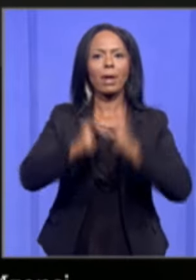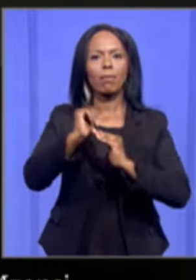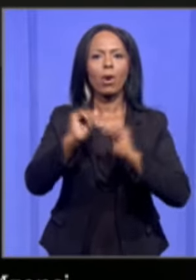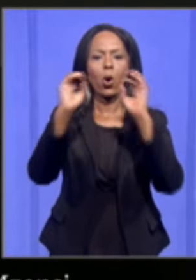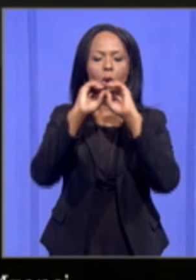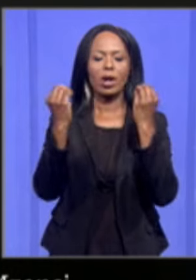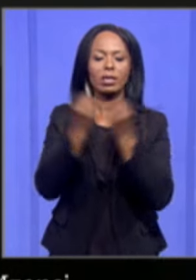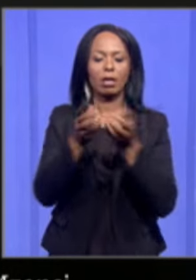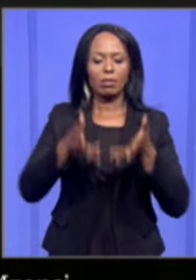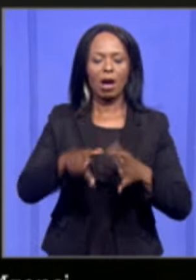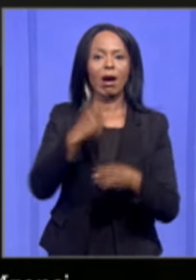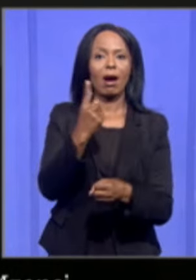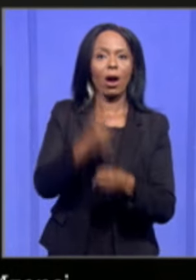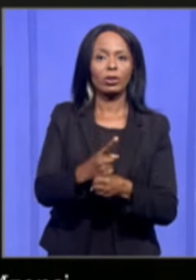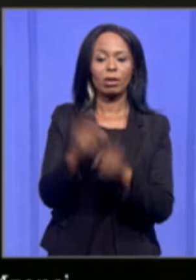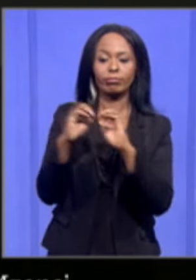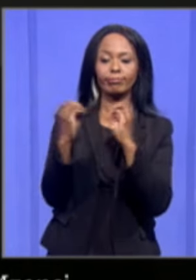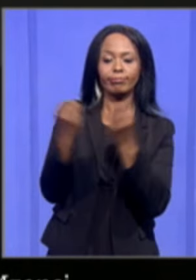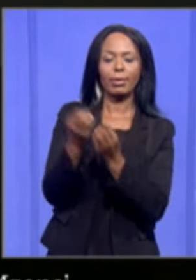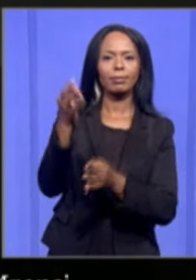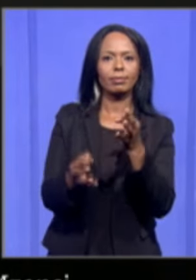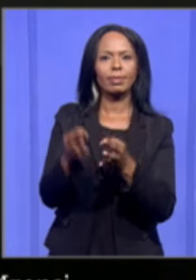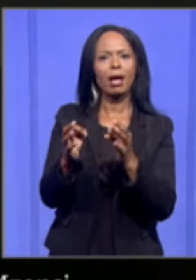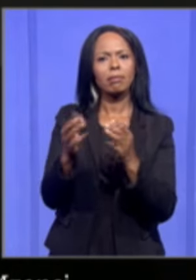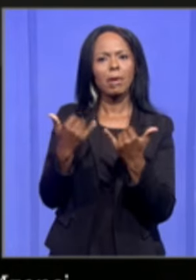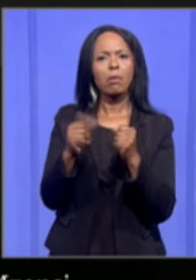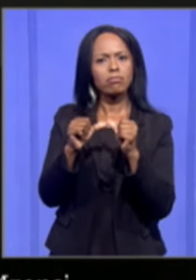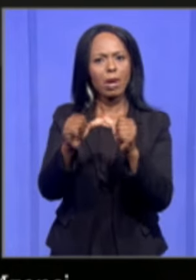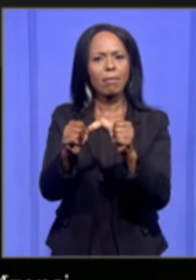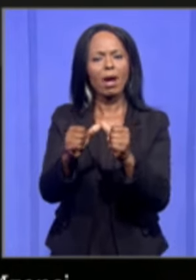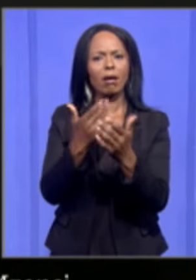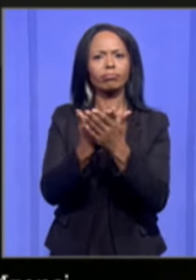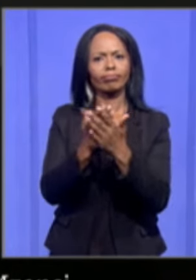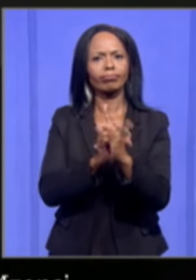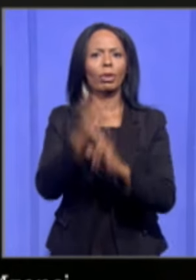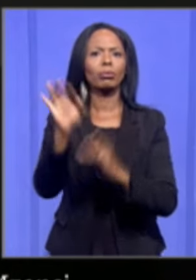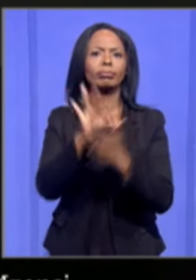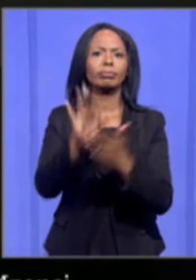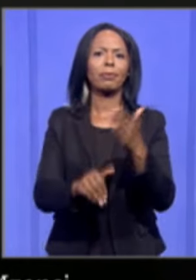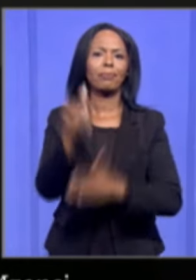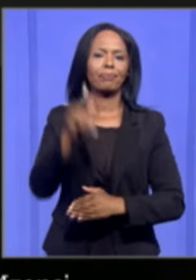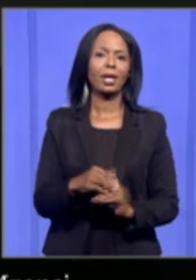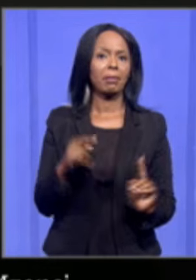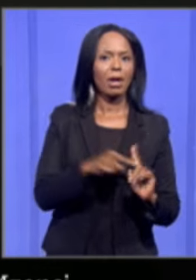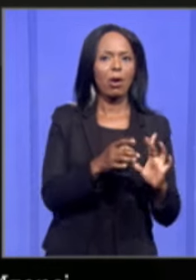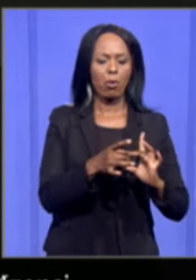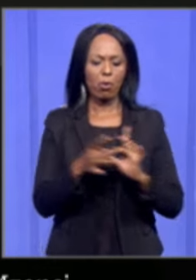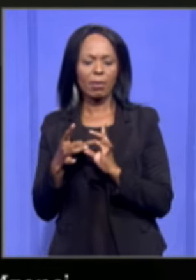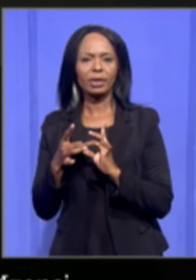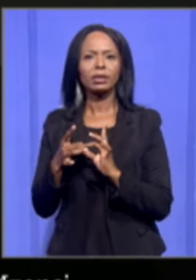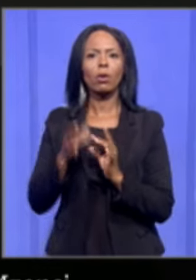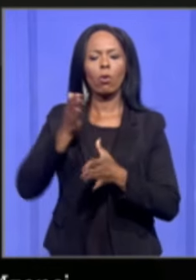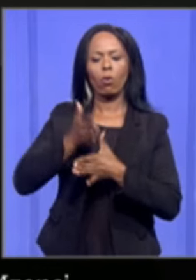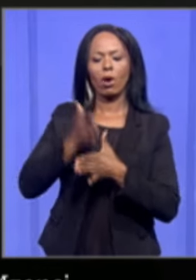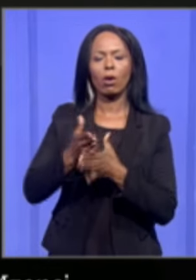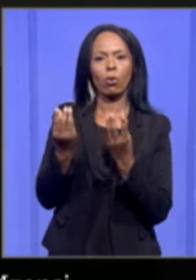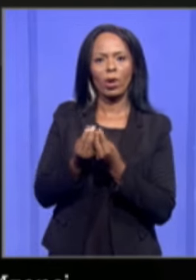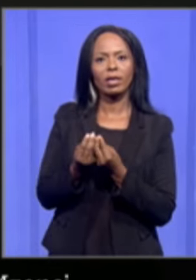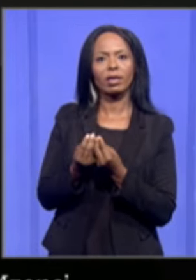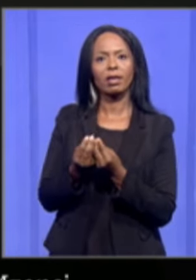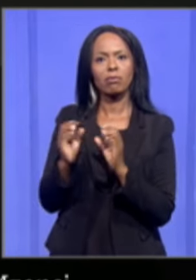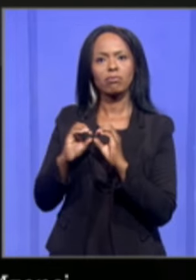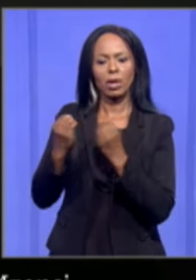is set to become one of the most contested battlegrounds in the upcoming election. Khume's commitment to working with Rice Mzansi and to build the